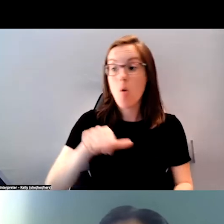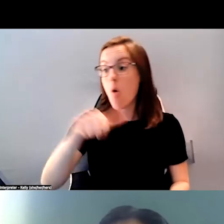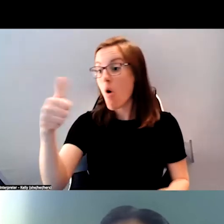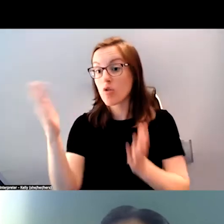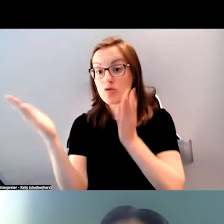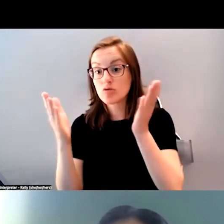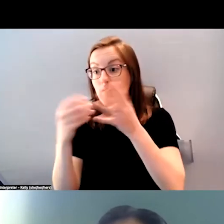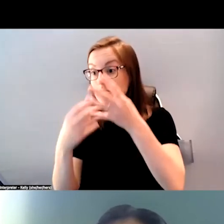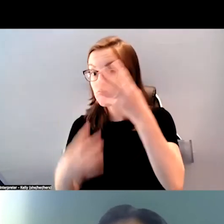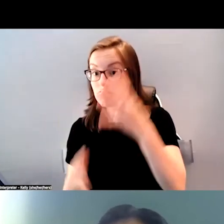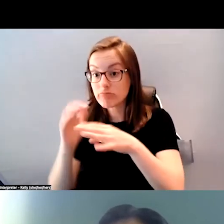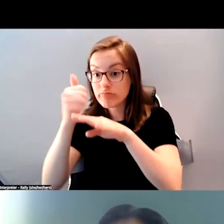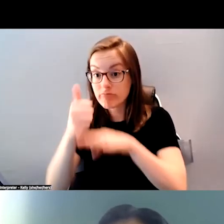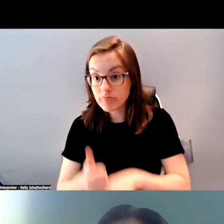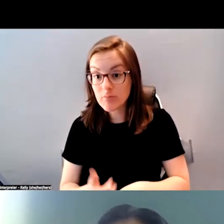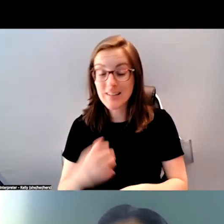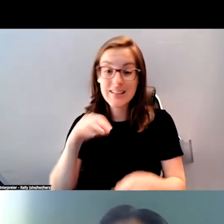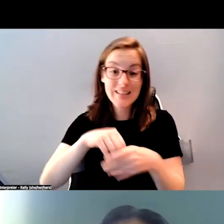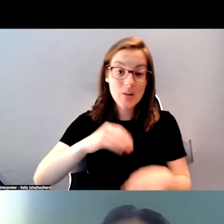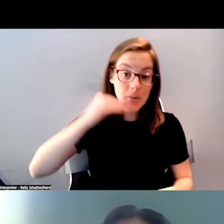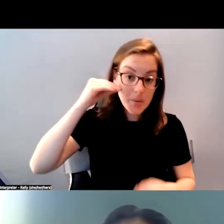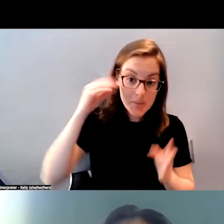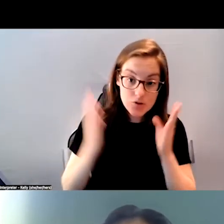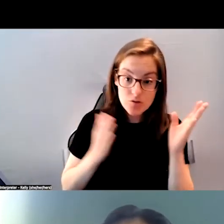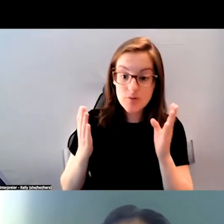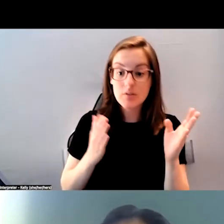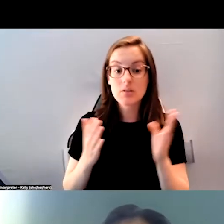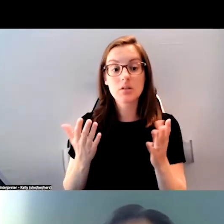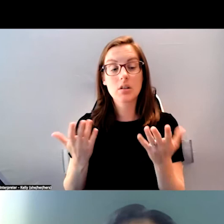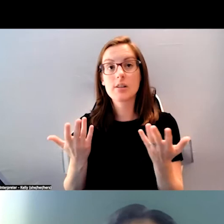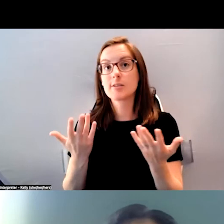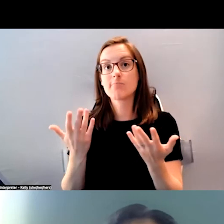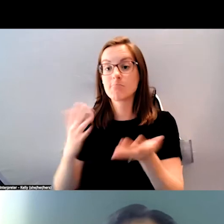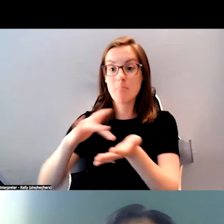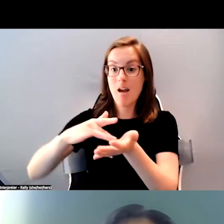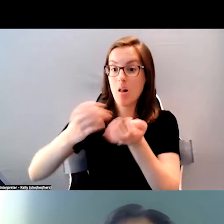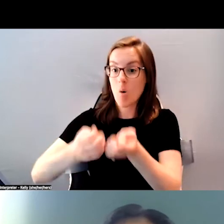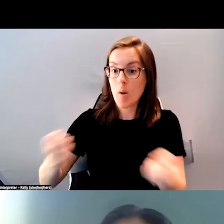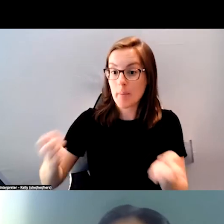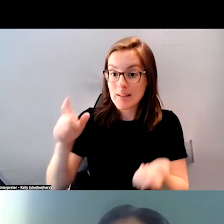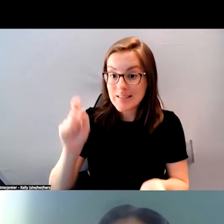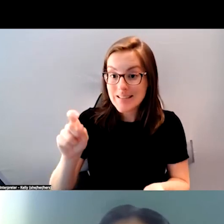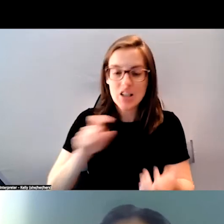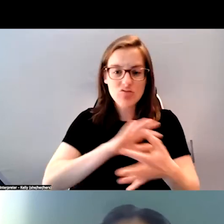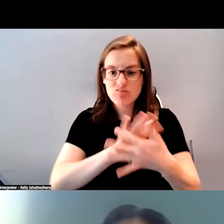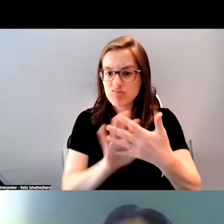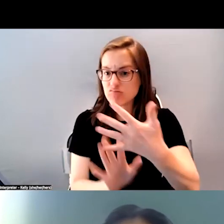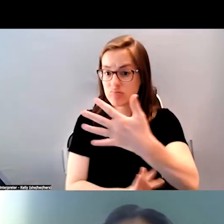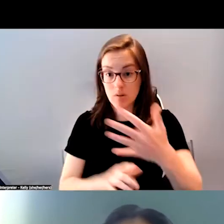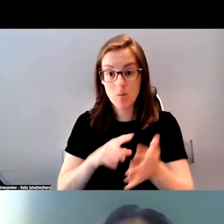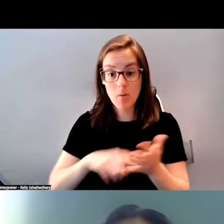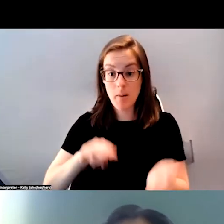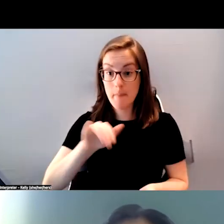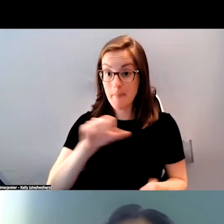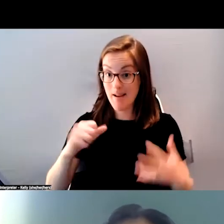in place for in-home services, or things like medical equipment. Anything that Mass Health